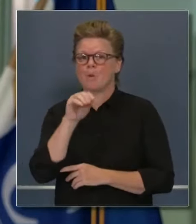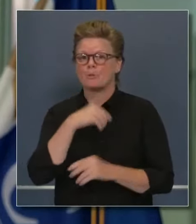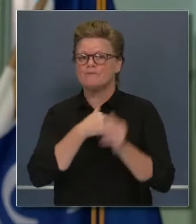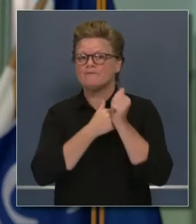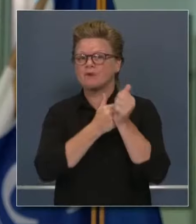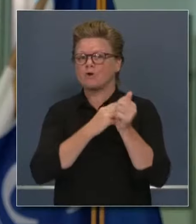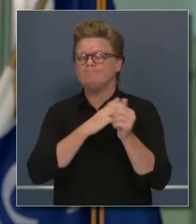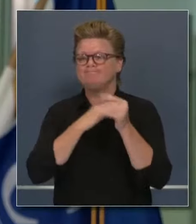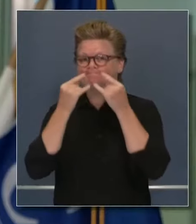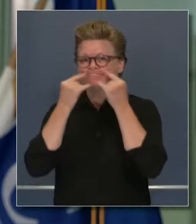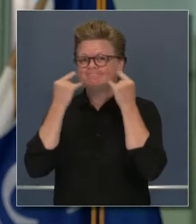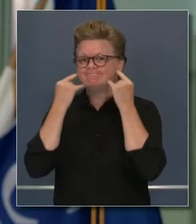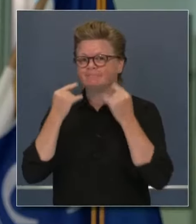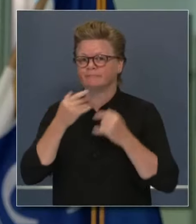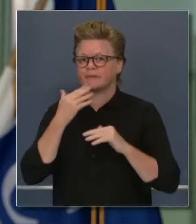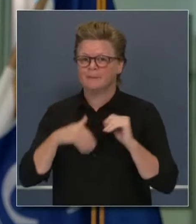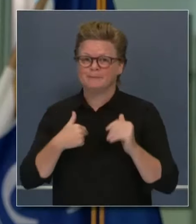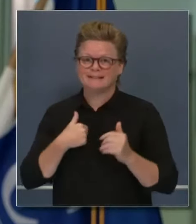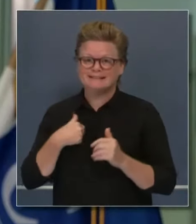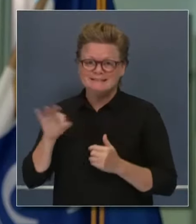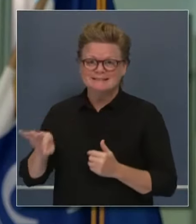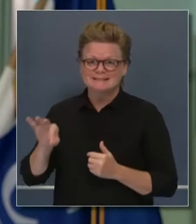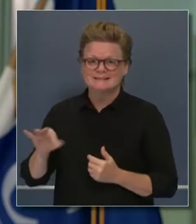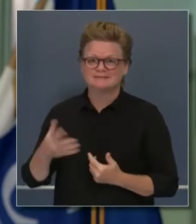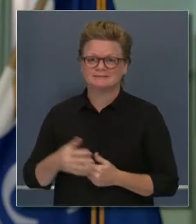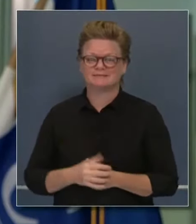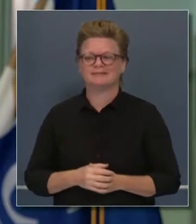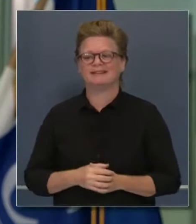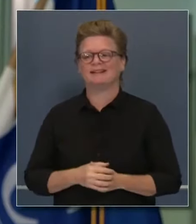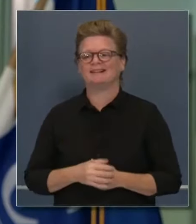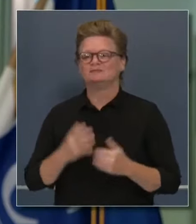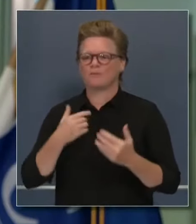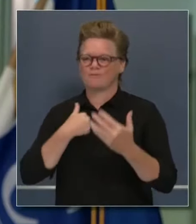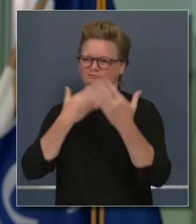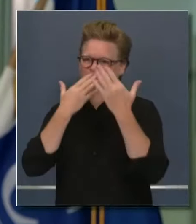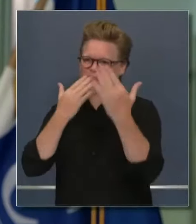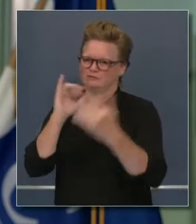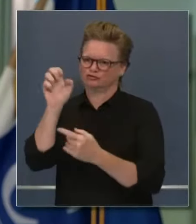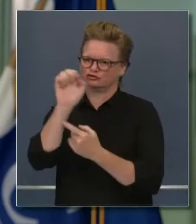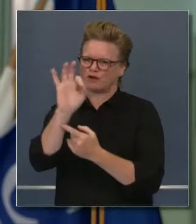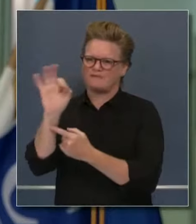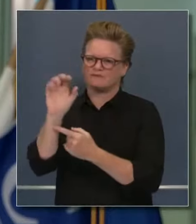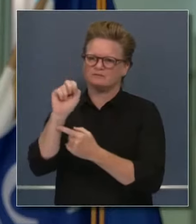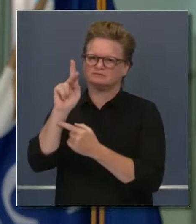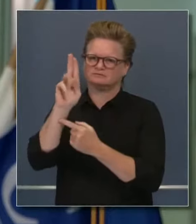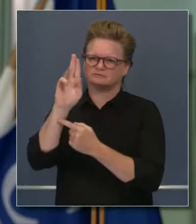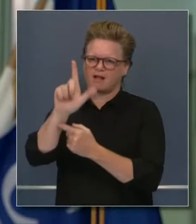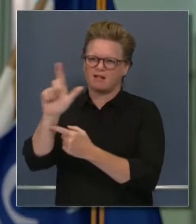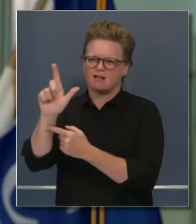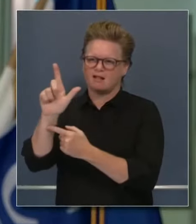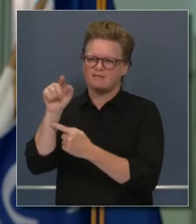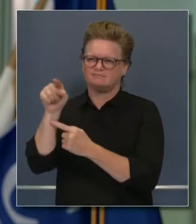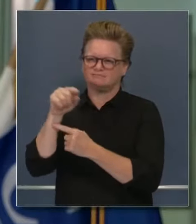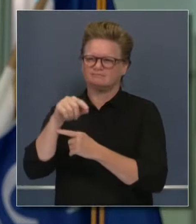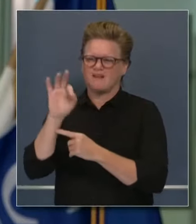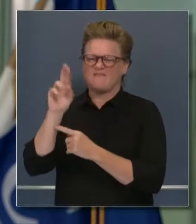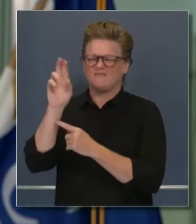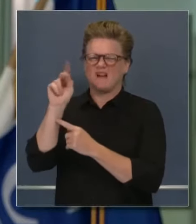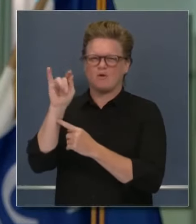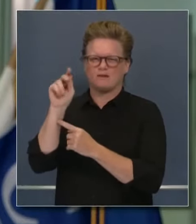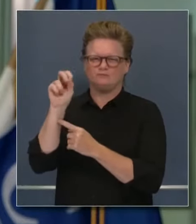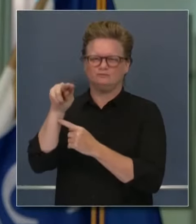caregivers in this state. And so again, thank you to Jeff Skull and the Skull Foundation. Thank you to our partnership with Sesame Street. And thank you